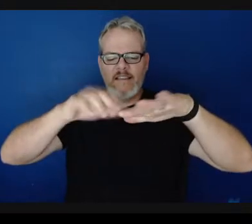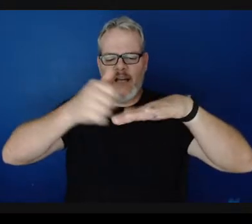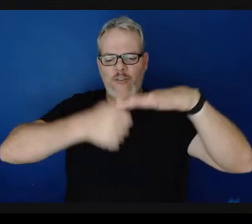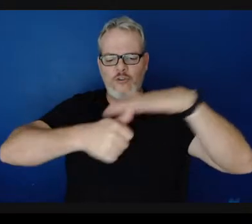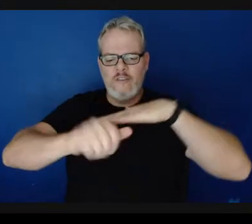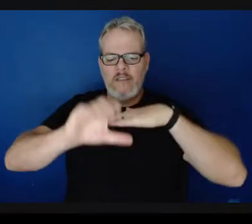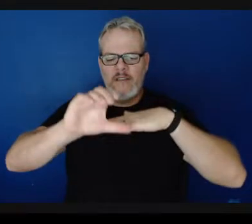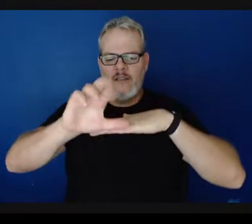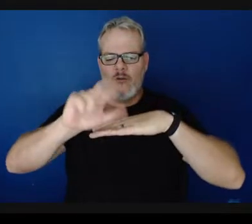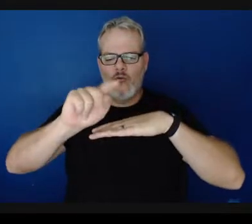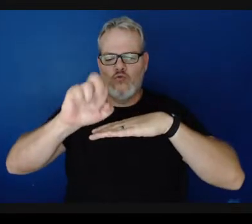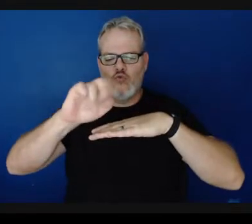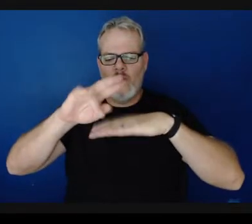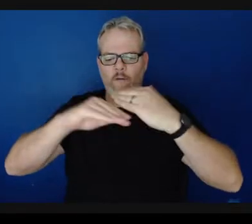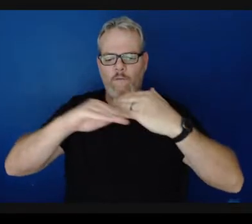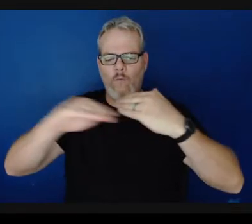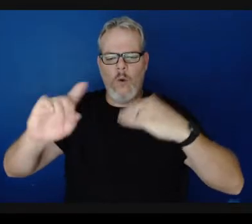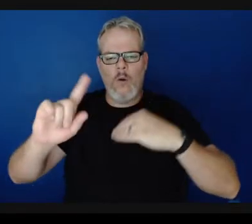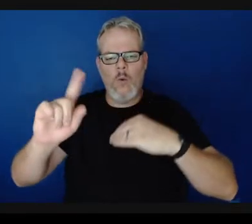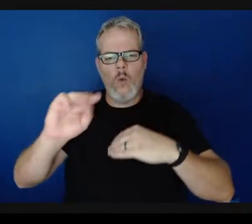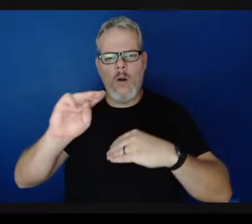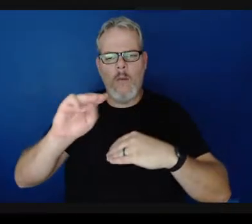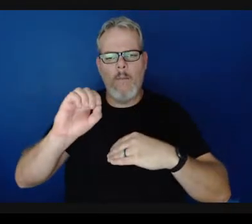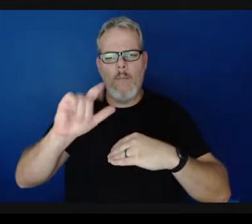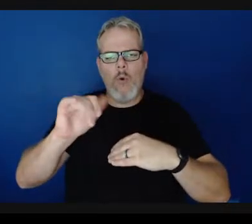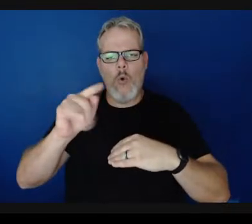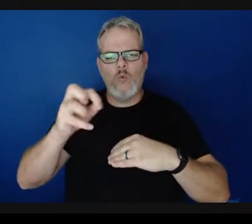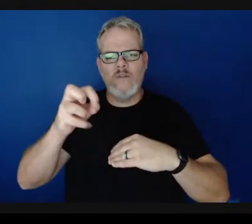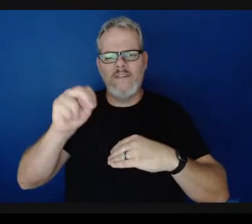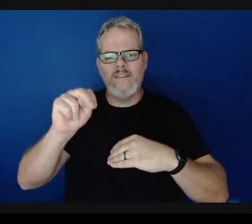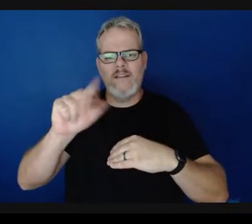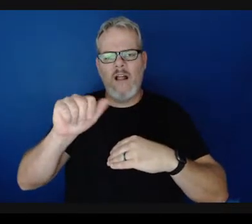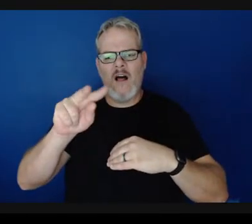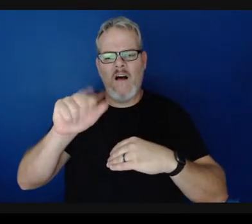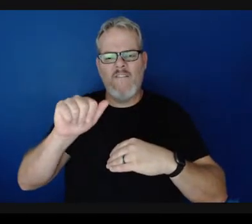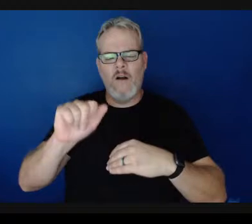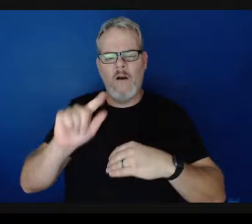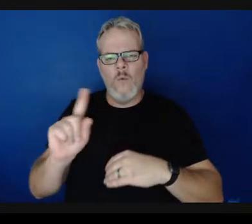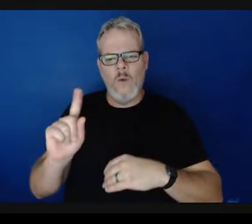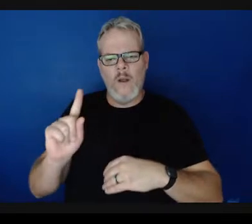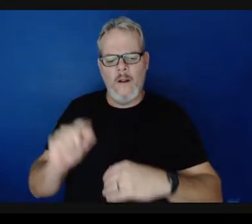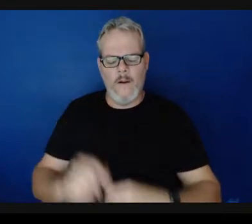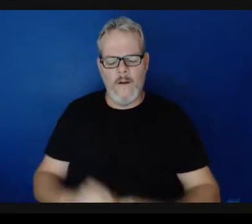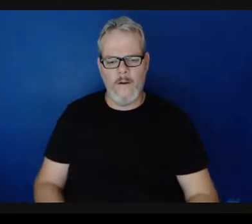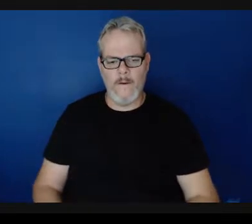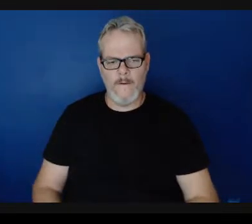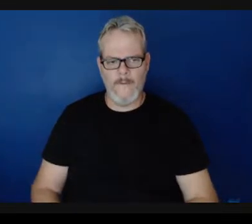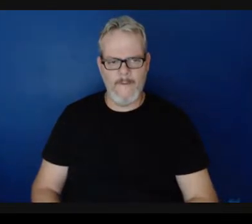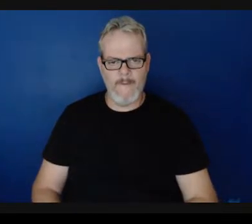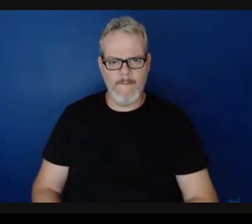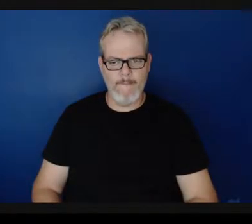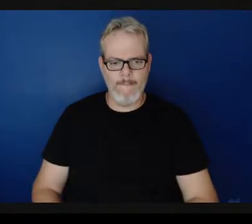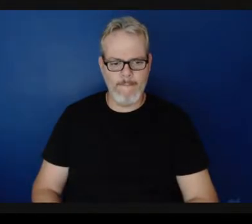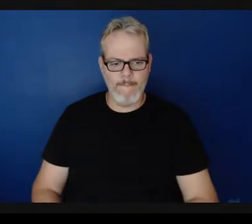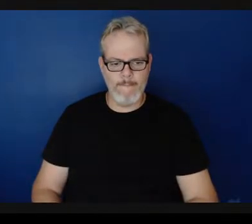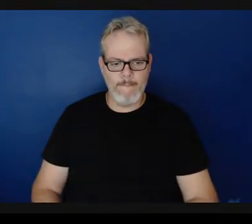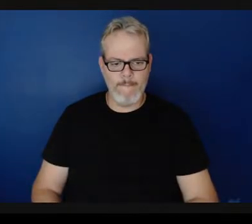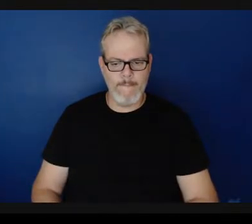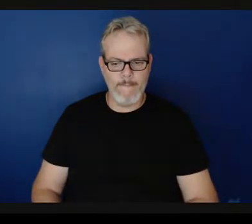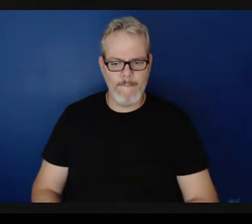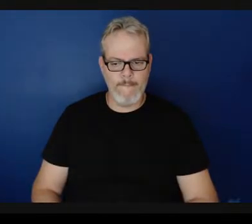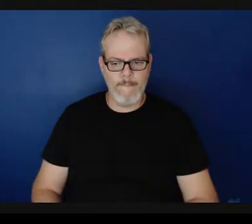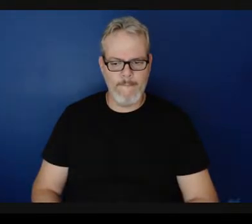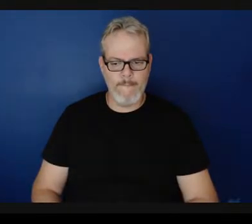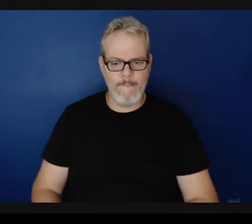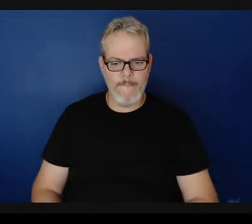So great question. Yeah, I haven't thought about it or tried to calculate it in a while, right? But what we can say is that there was the